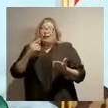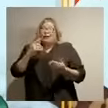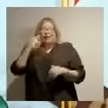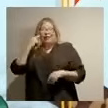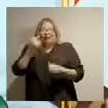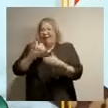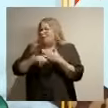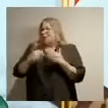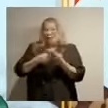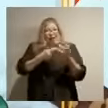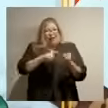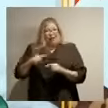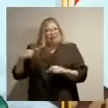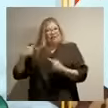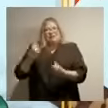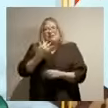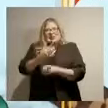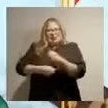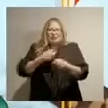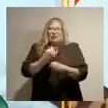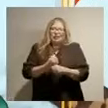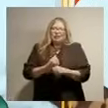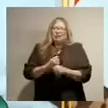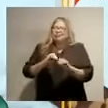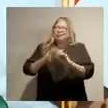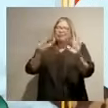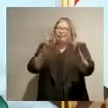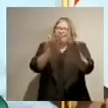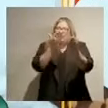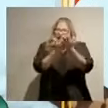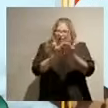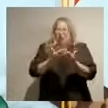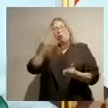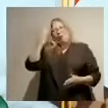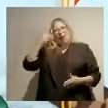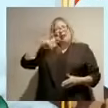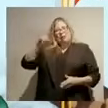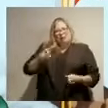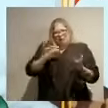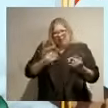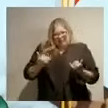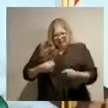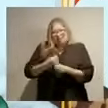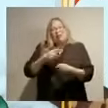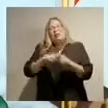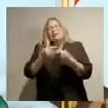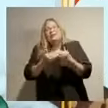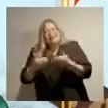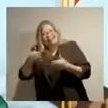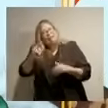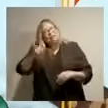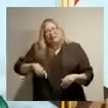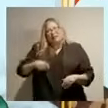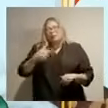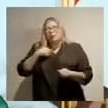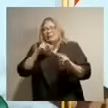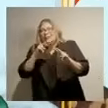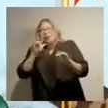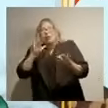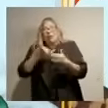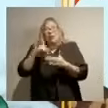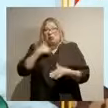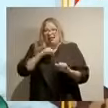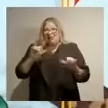years, there's ample evidence as to the why. So I'm hopeful that we could do that. In my previous roles